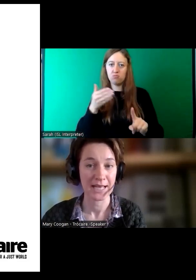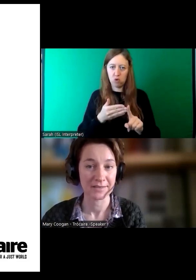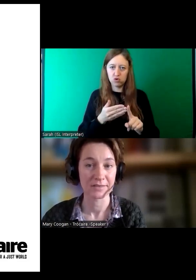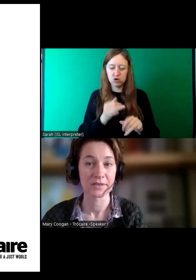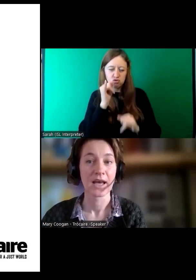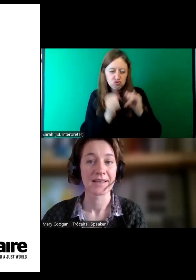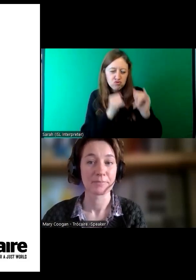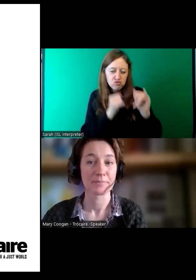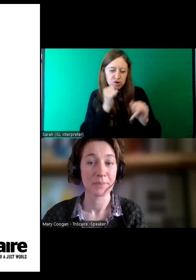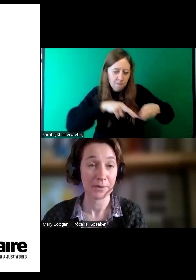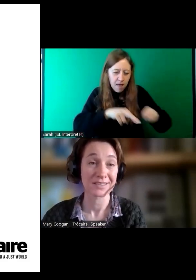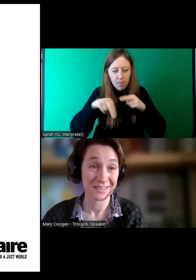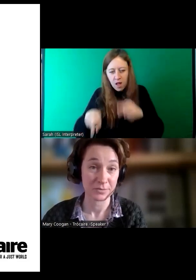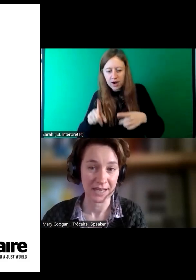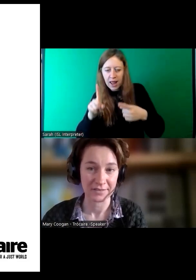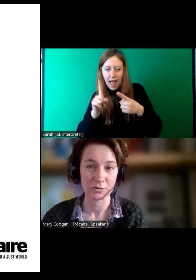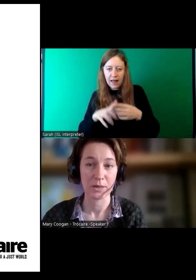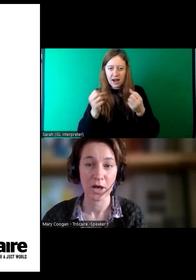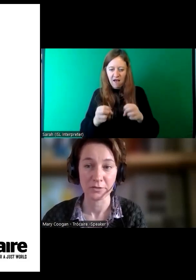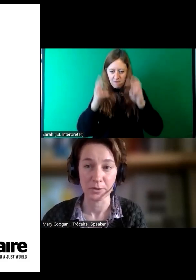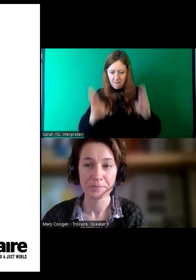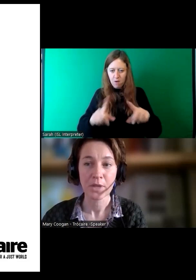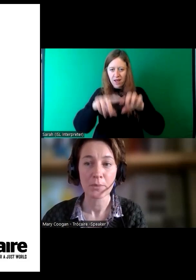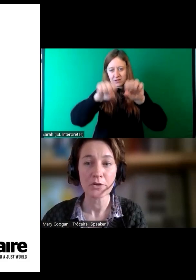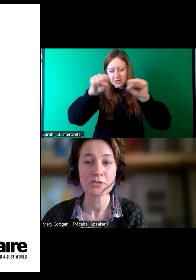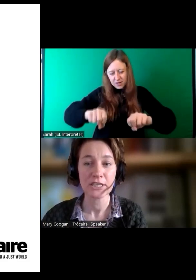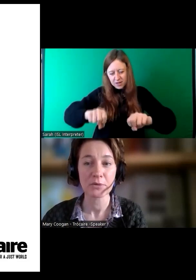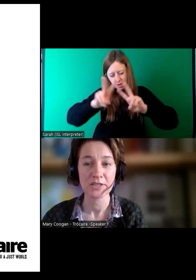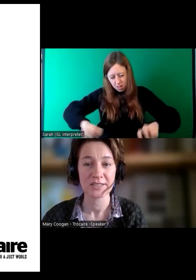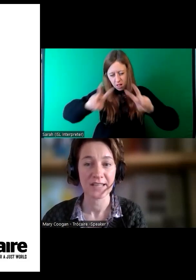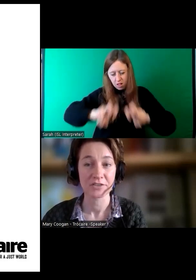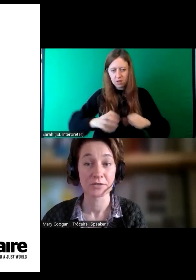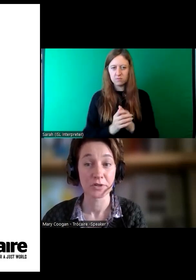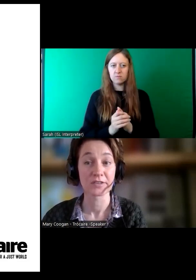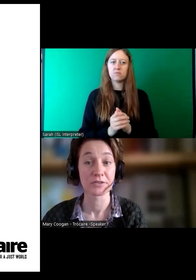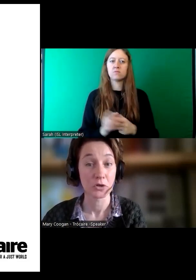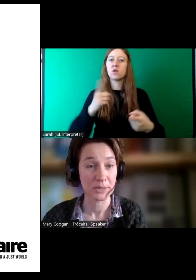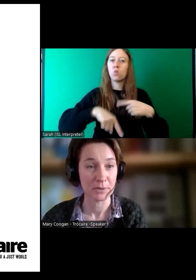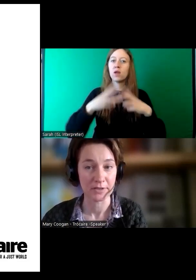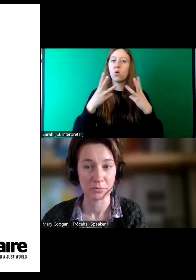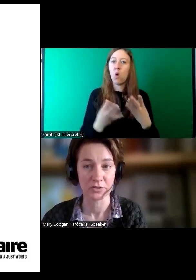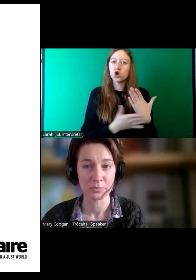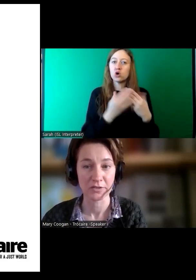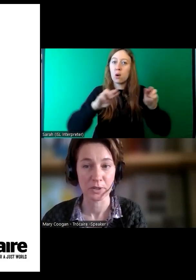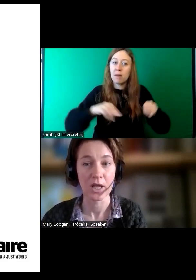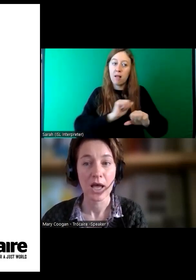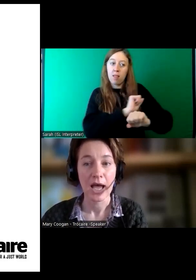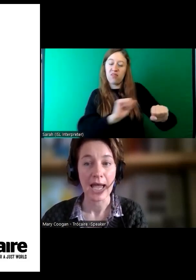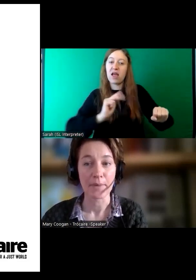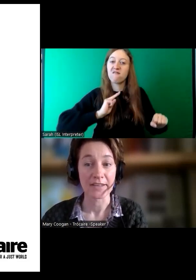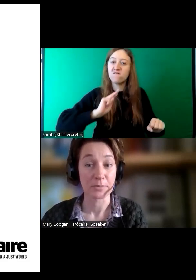power and systems analysis where possible. We also really wanted to centre the voices of young people as much as